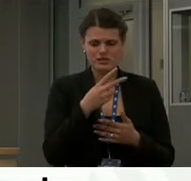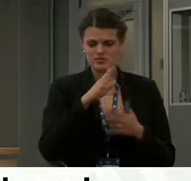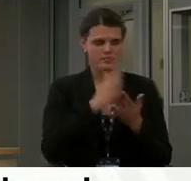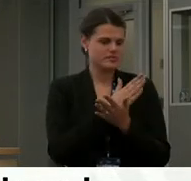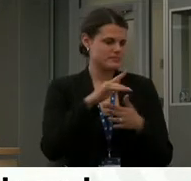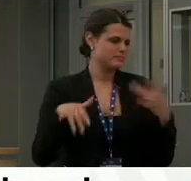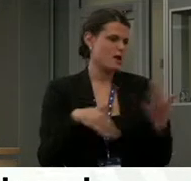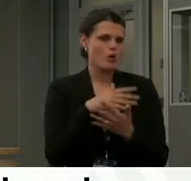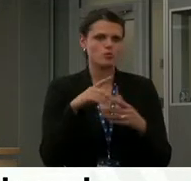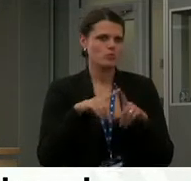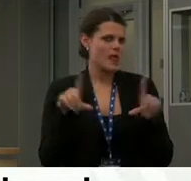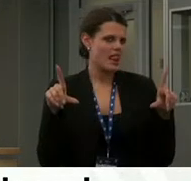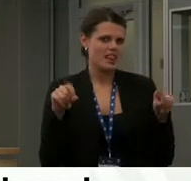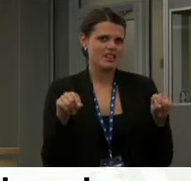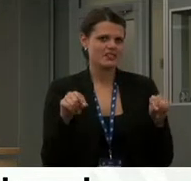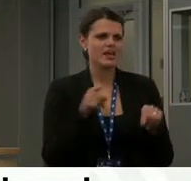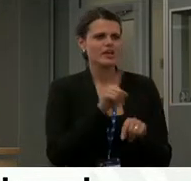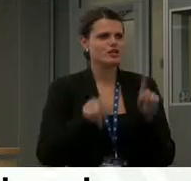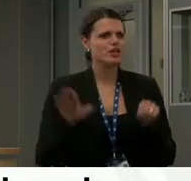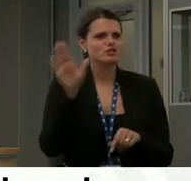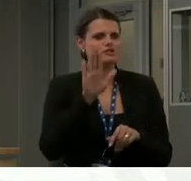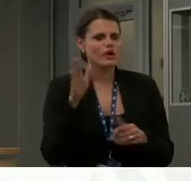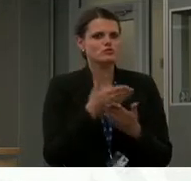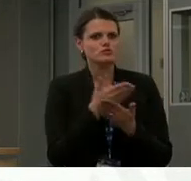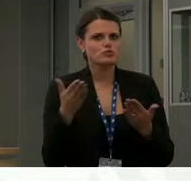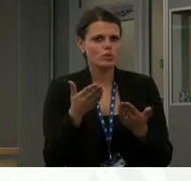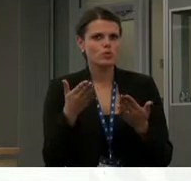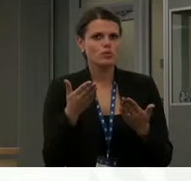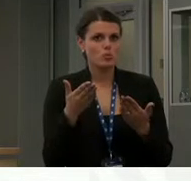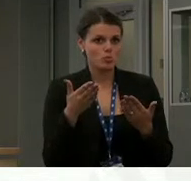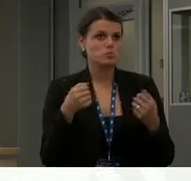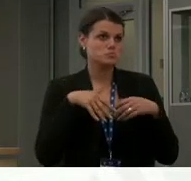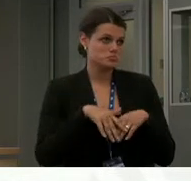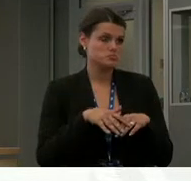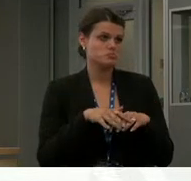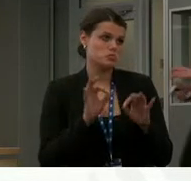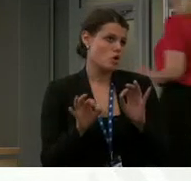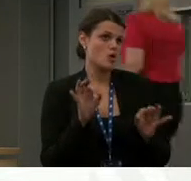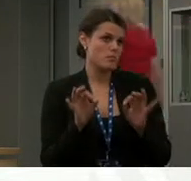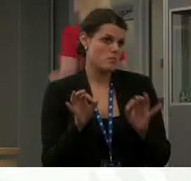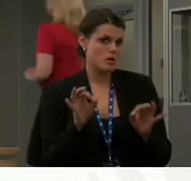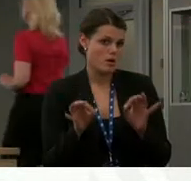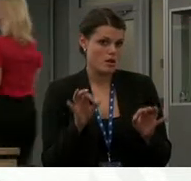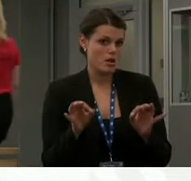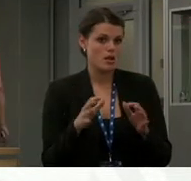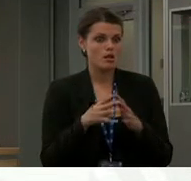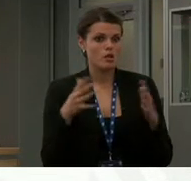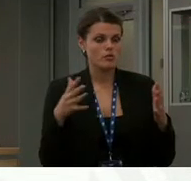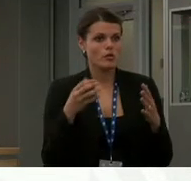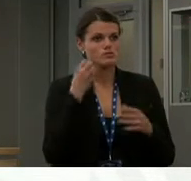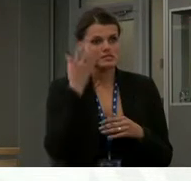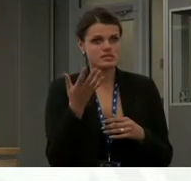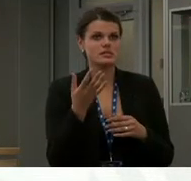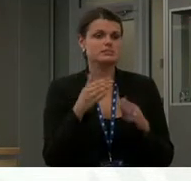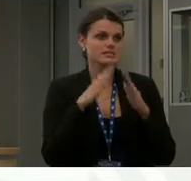picture. There are some countries where segregation is quite common or almost a norm. A lot of segregated